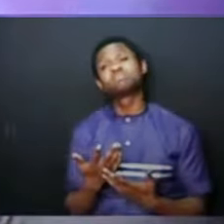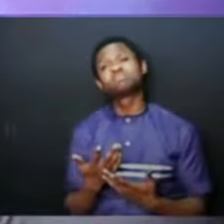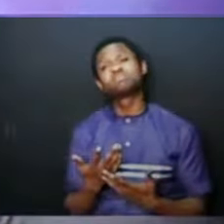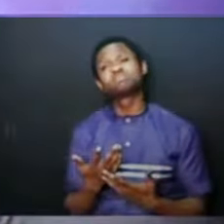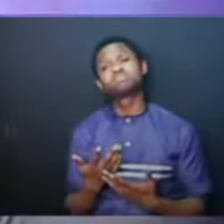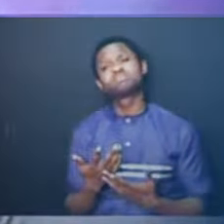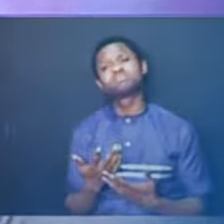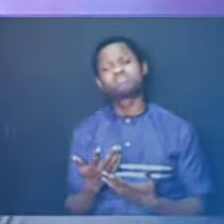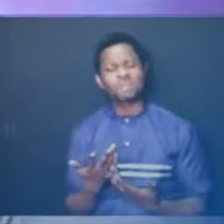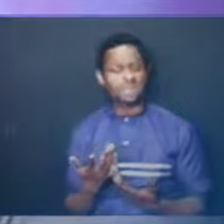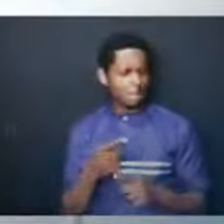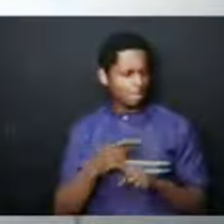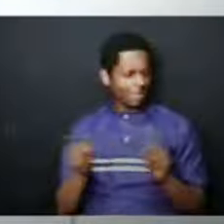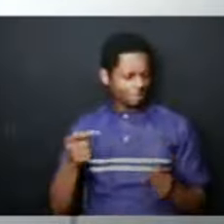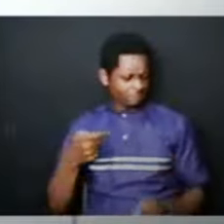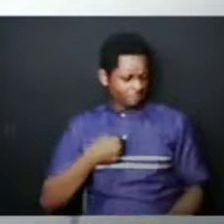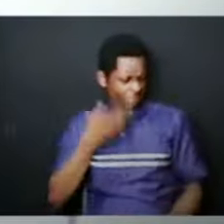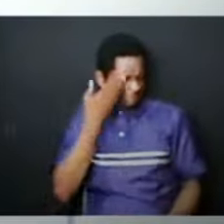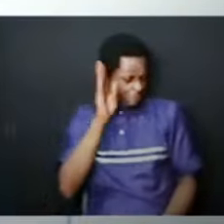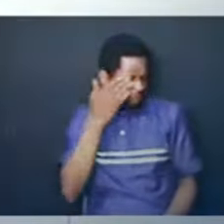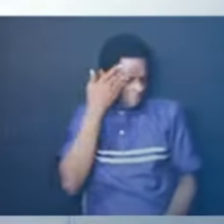we know nothing about this,